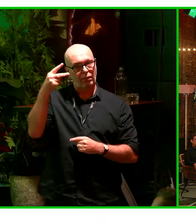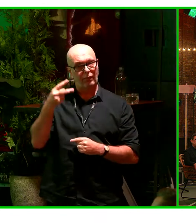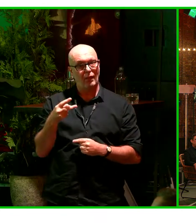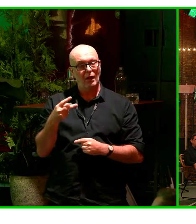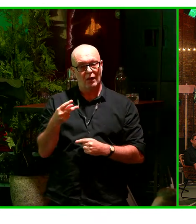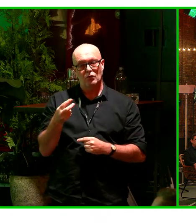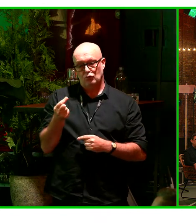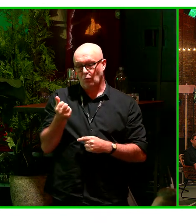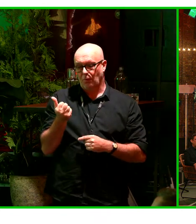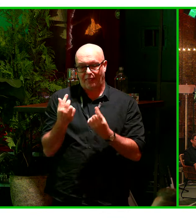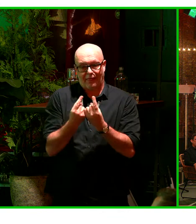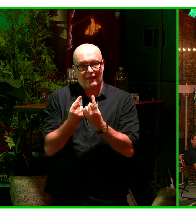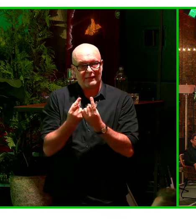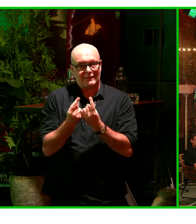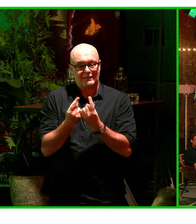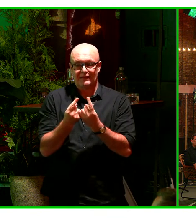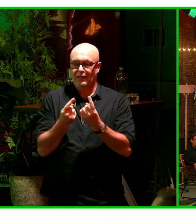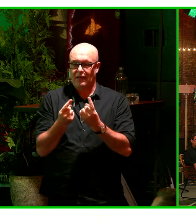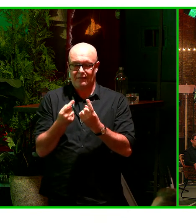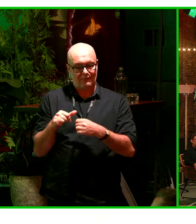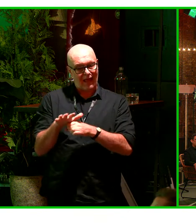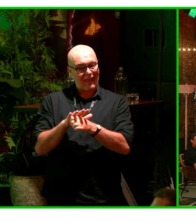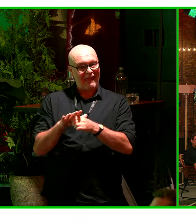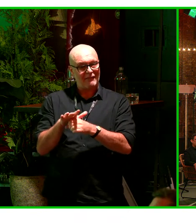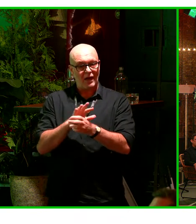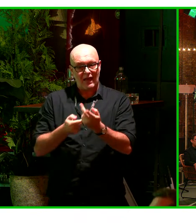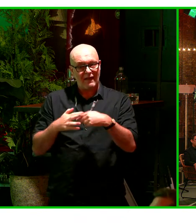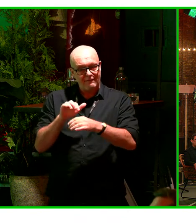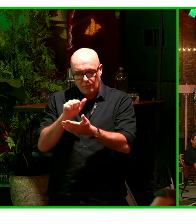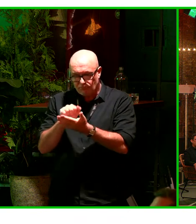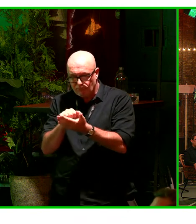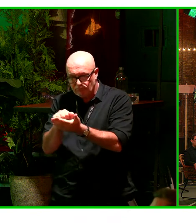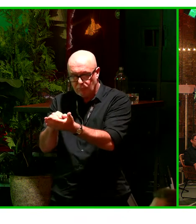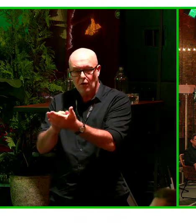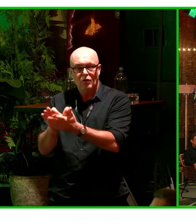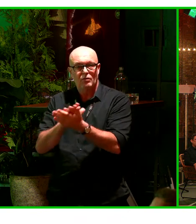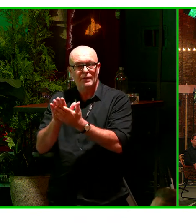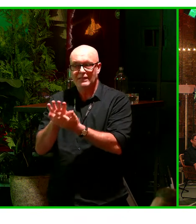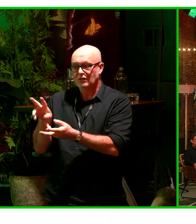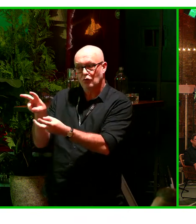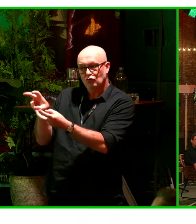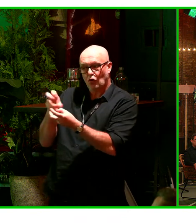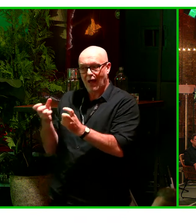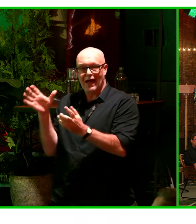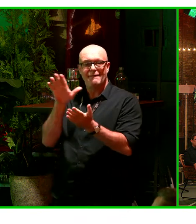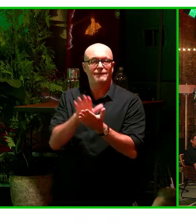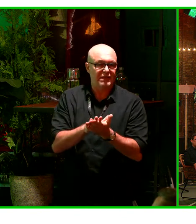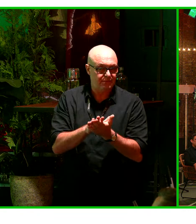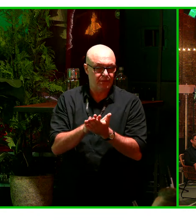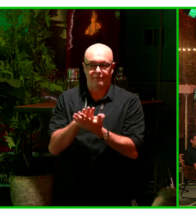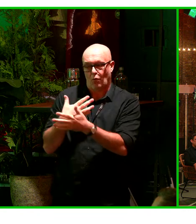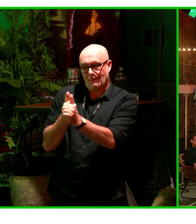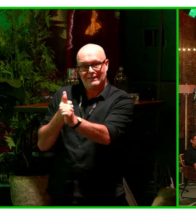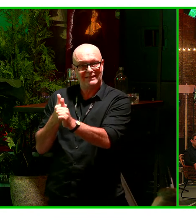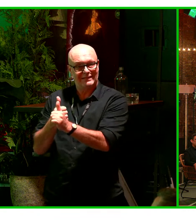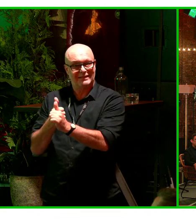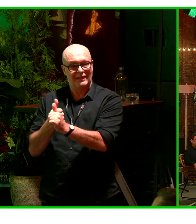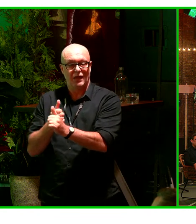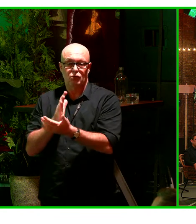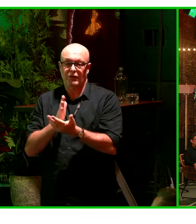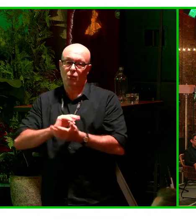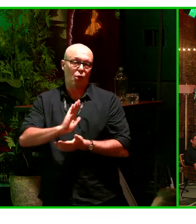hugely attractive for investment from the government and from businesses. But we all need to play our part.